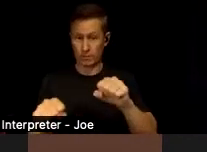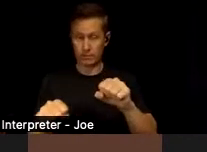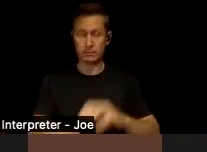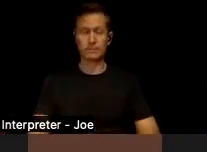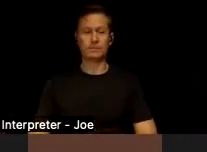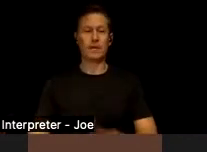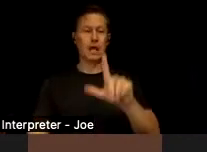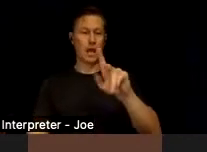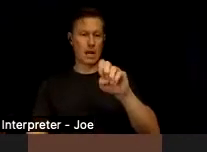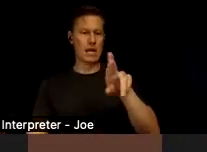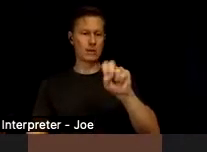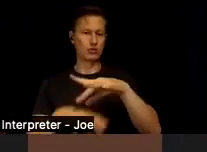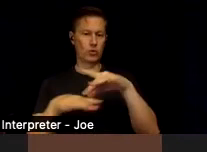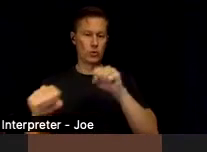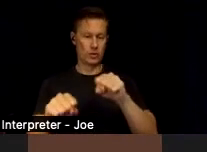Next slide, please.